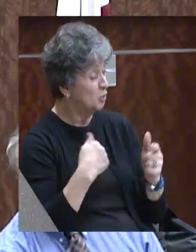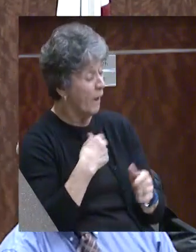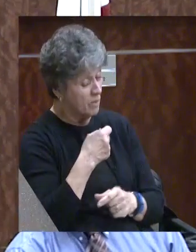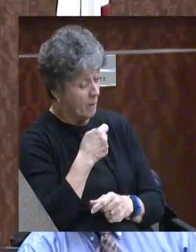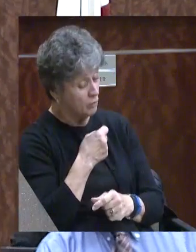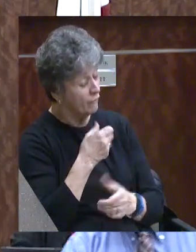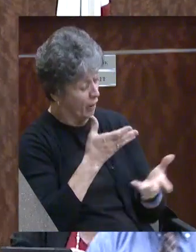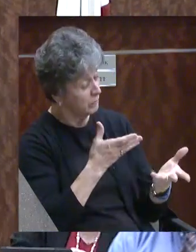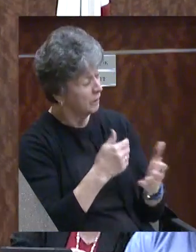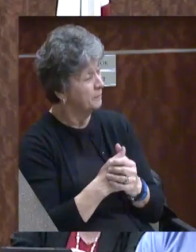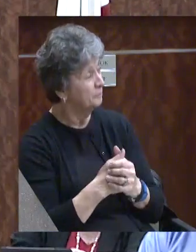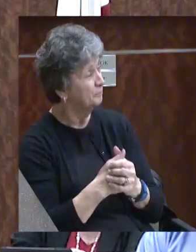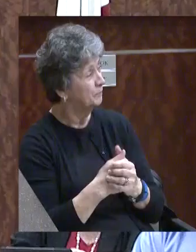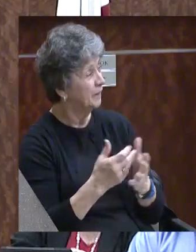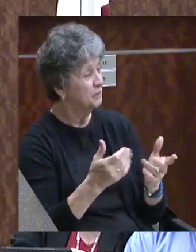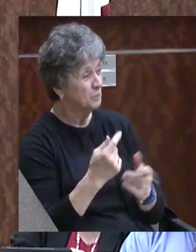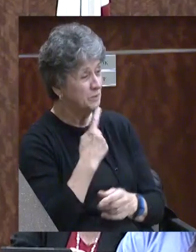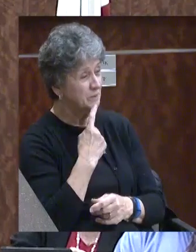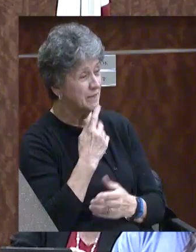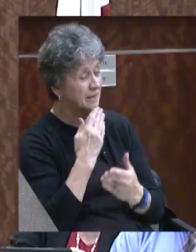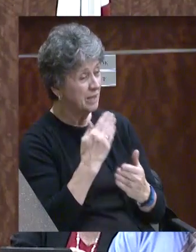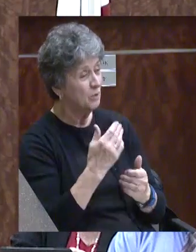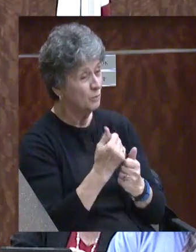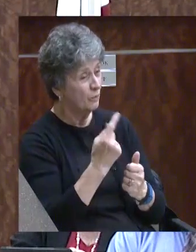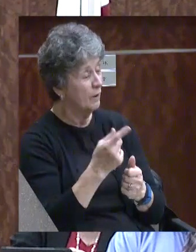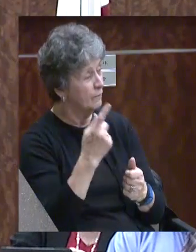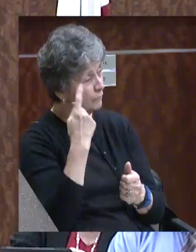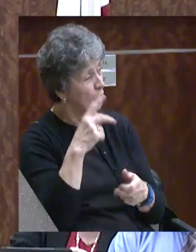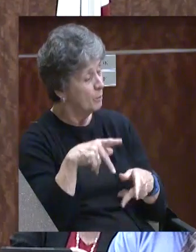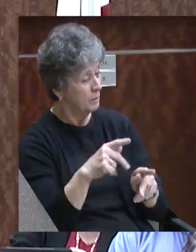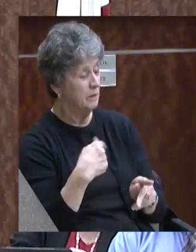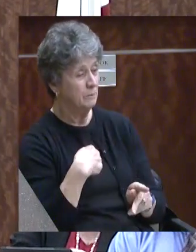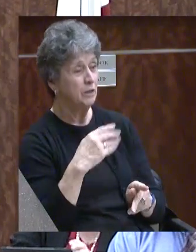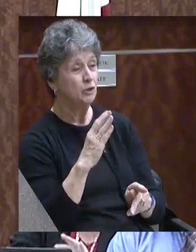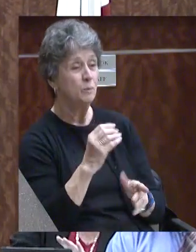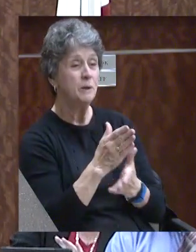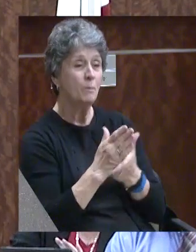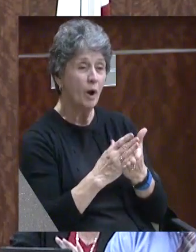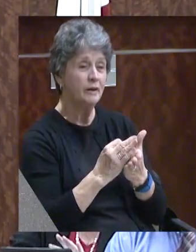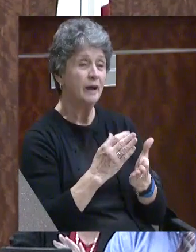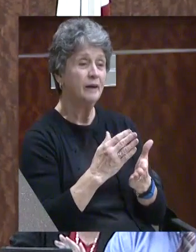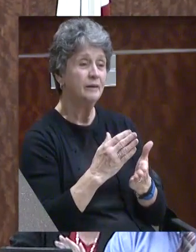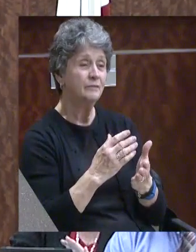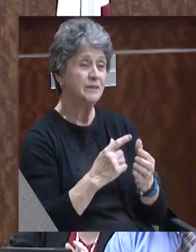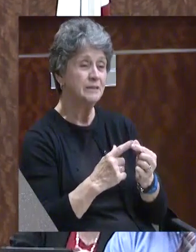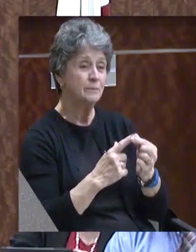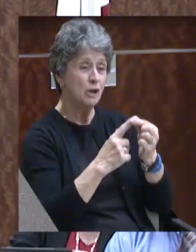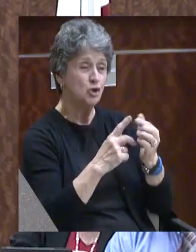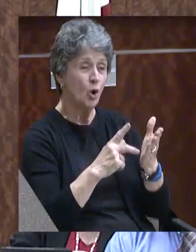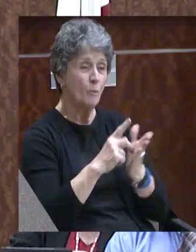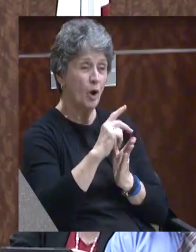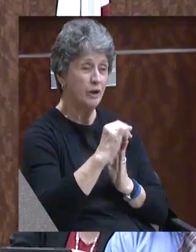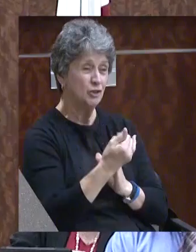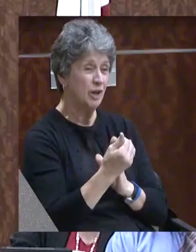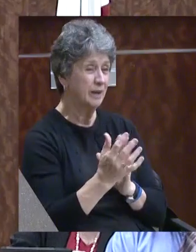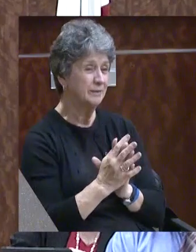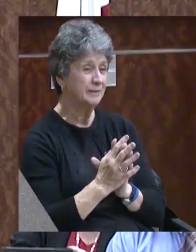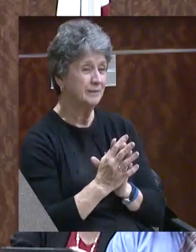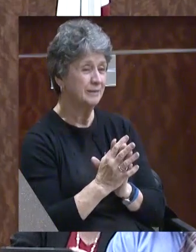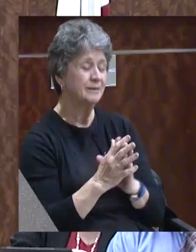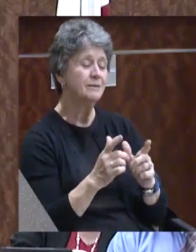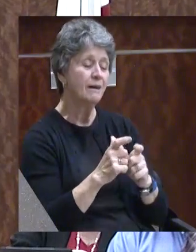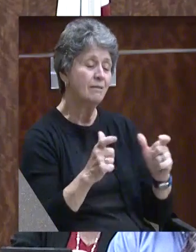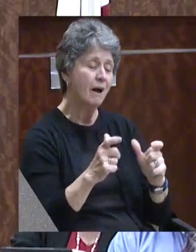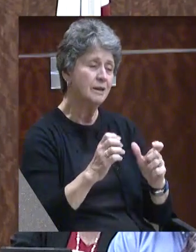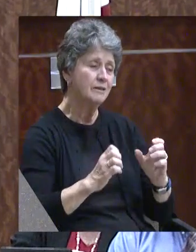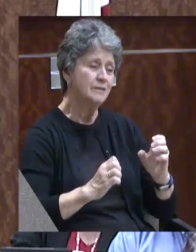Now, I just want to thank everybody for allowing me to be part of such a special project. Actually, it's It's a lot of